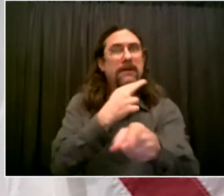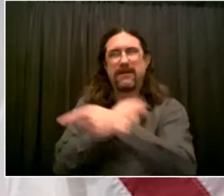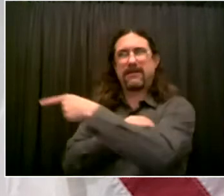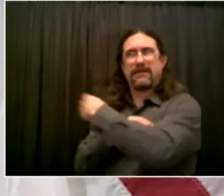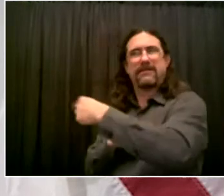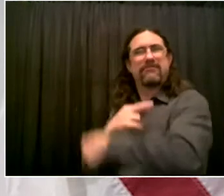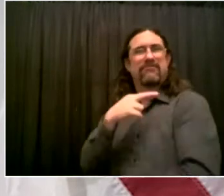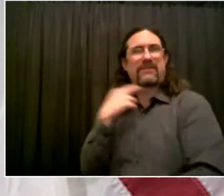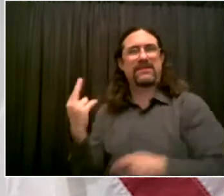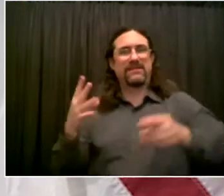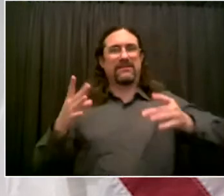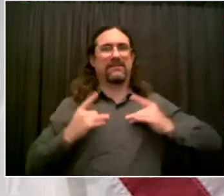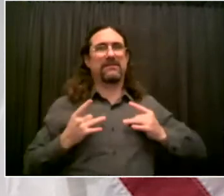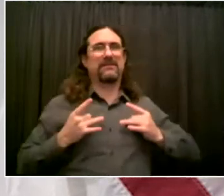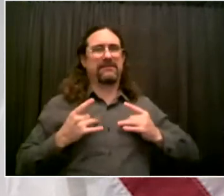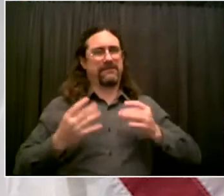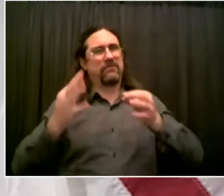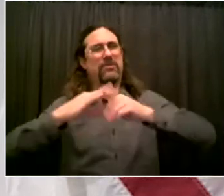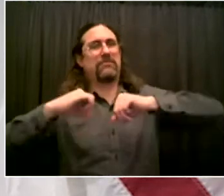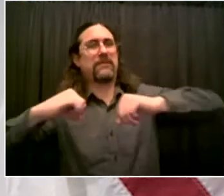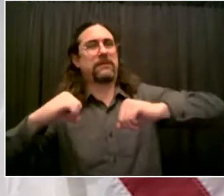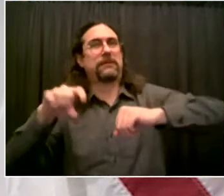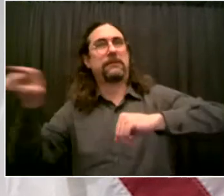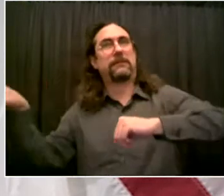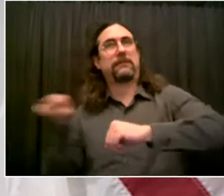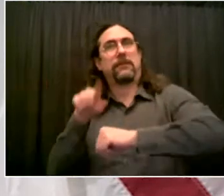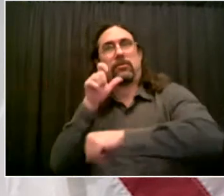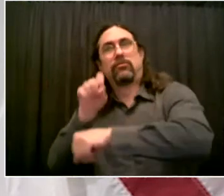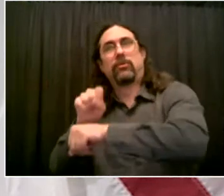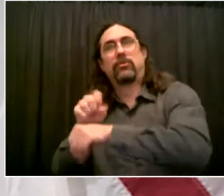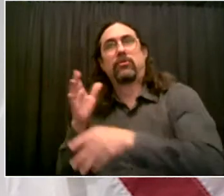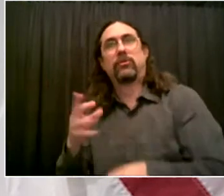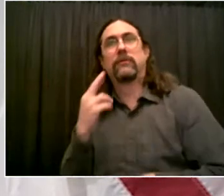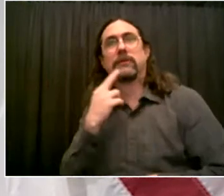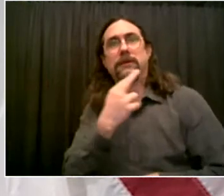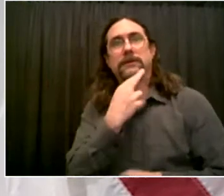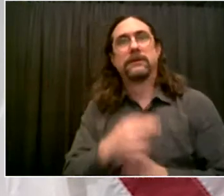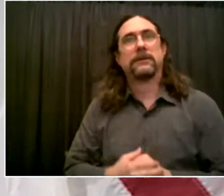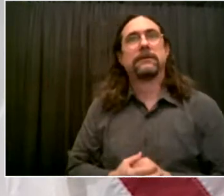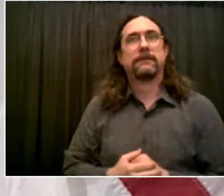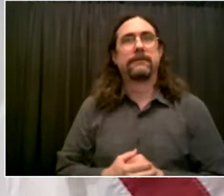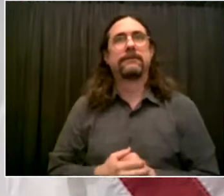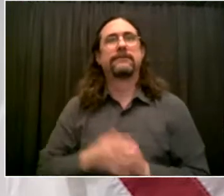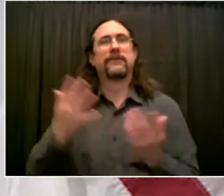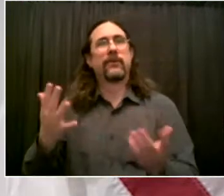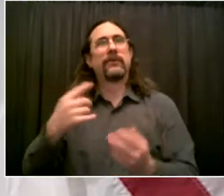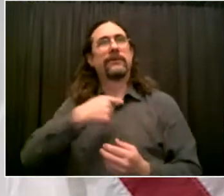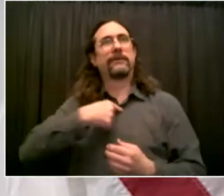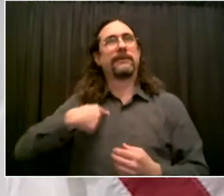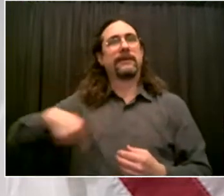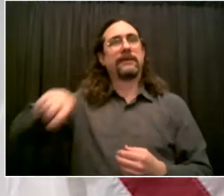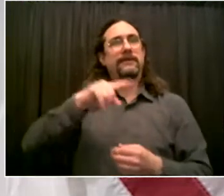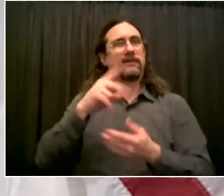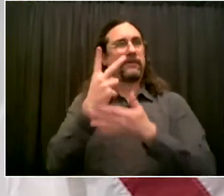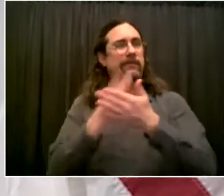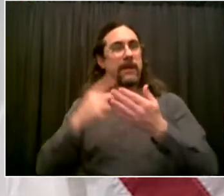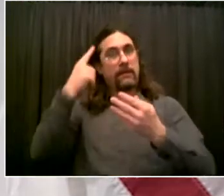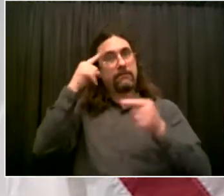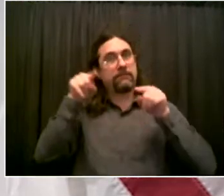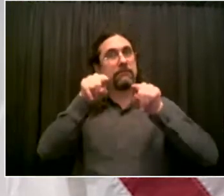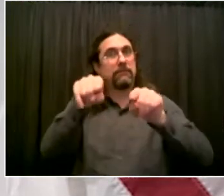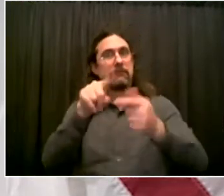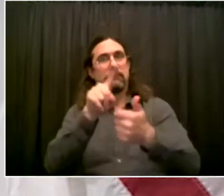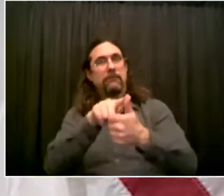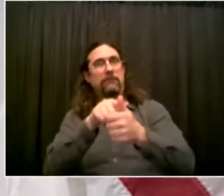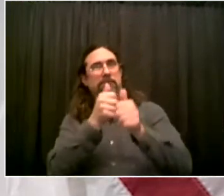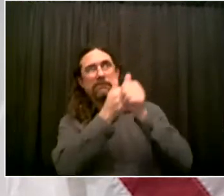effectively, but also be very vigilant, watching the impact of it, collecting the data, watching to see if